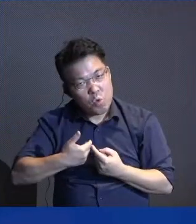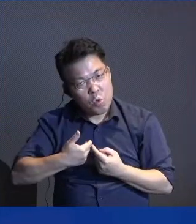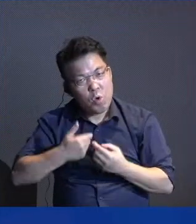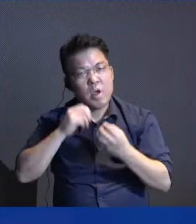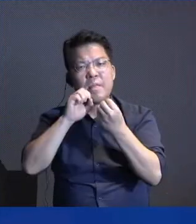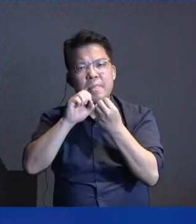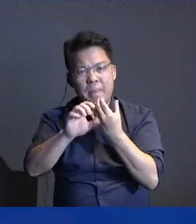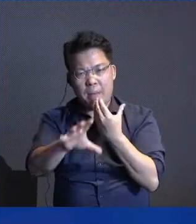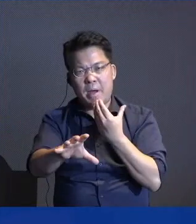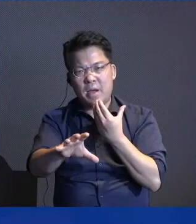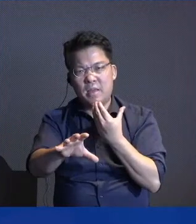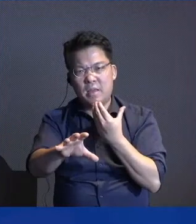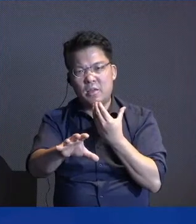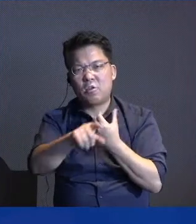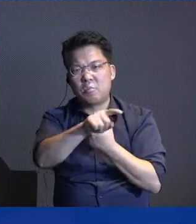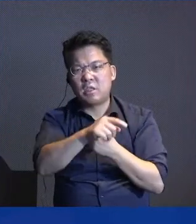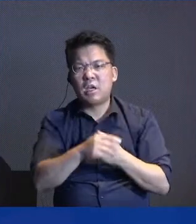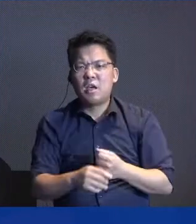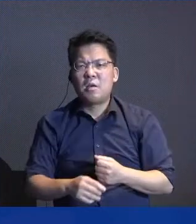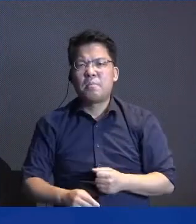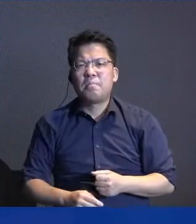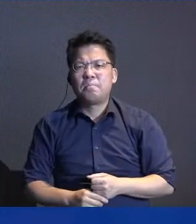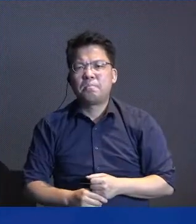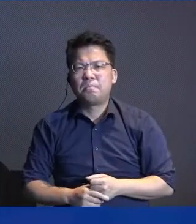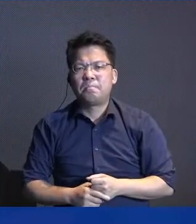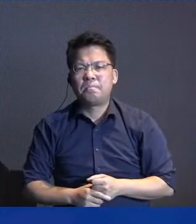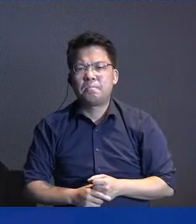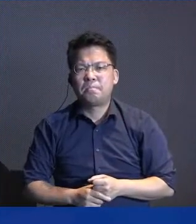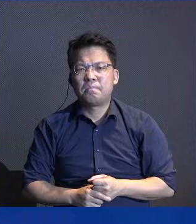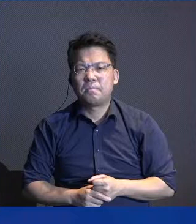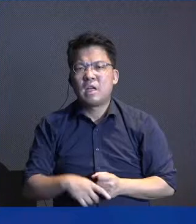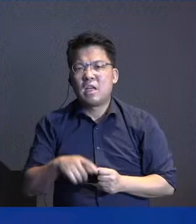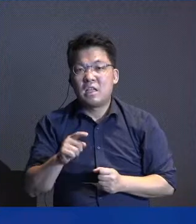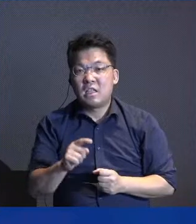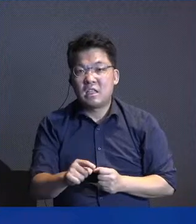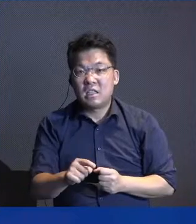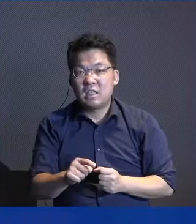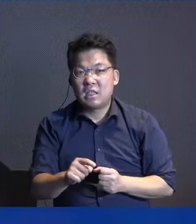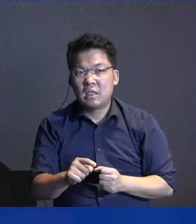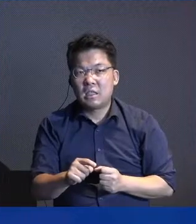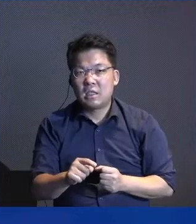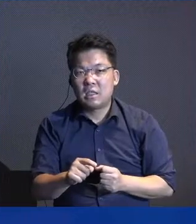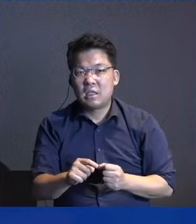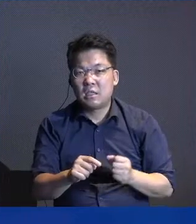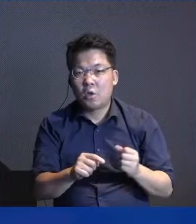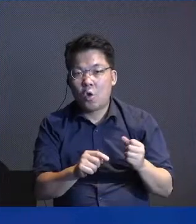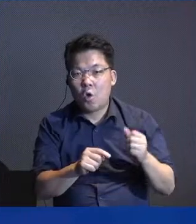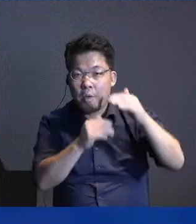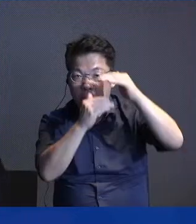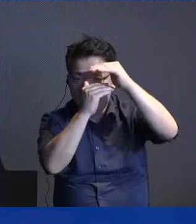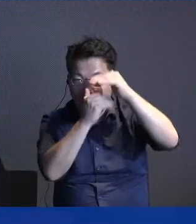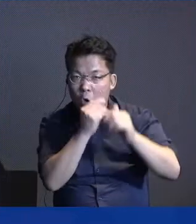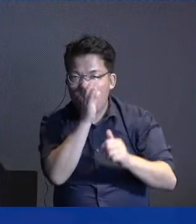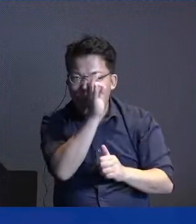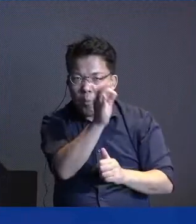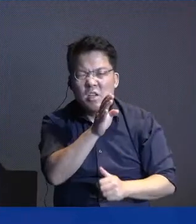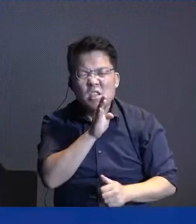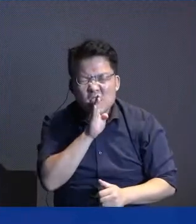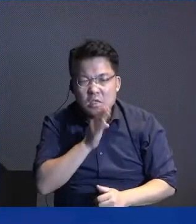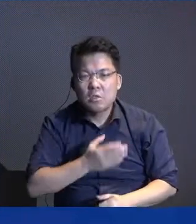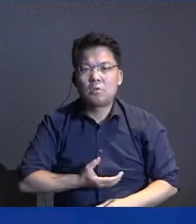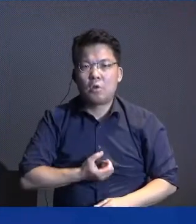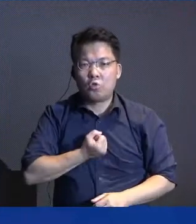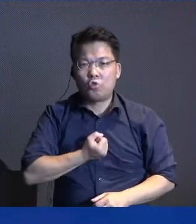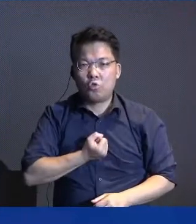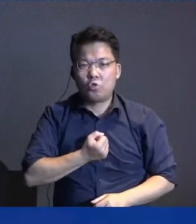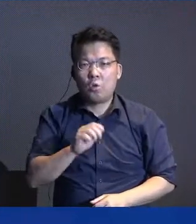countries. And if you actually look at the data, it is alarming. 1 in 3 individuals over 60 years have some neuropsychiatric